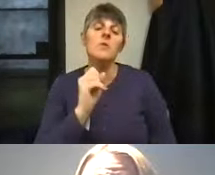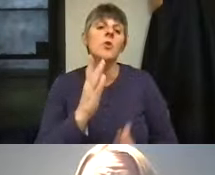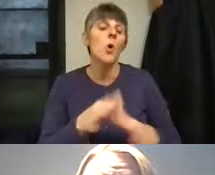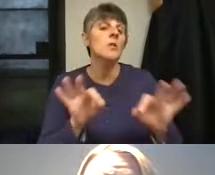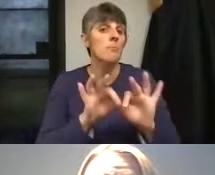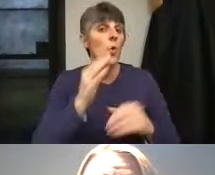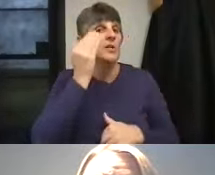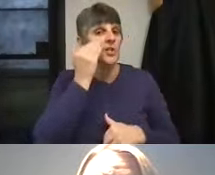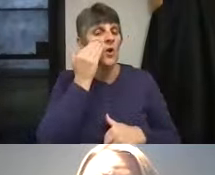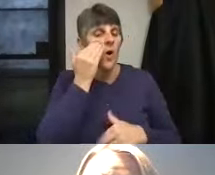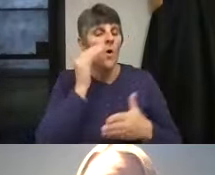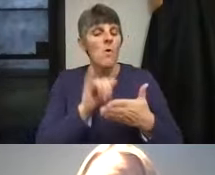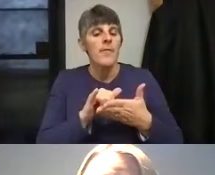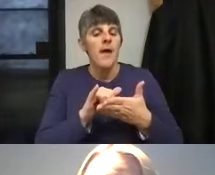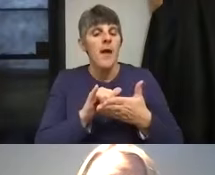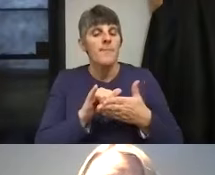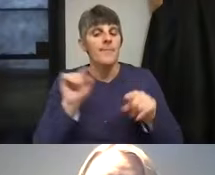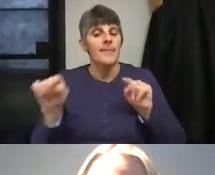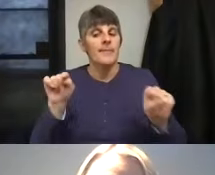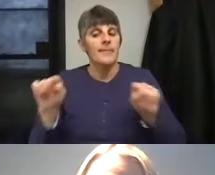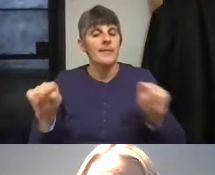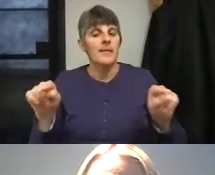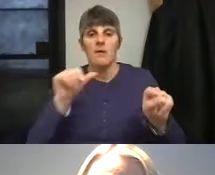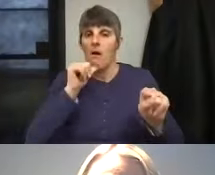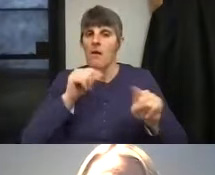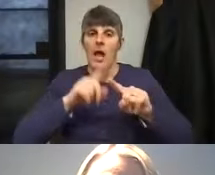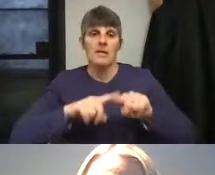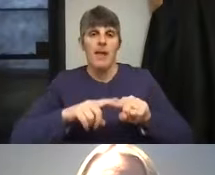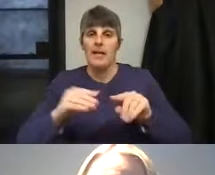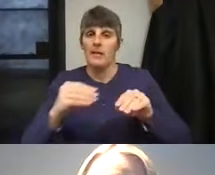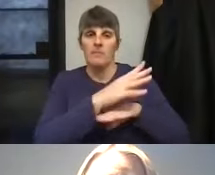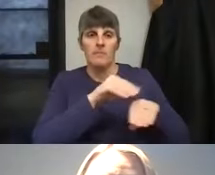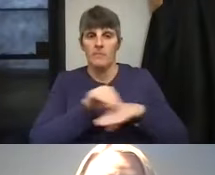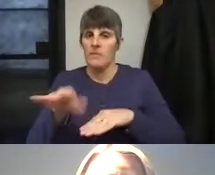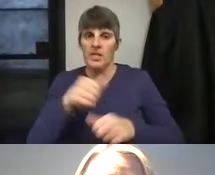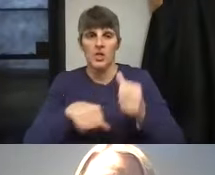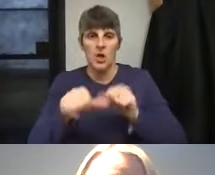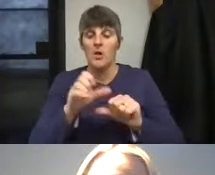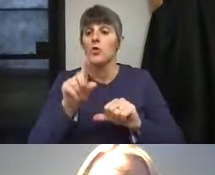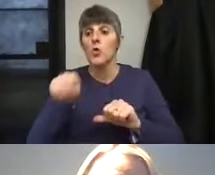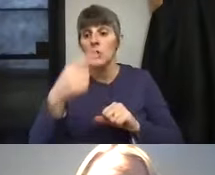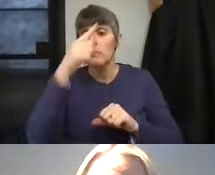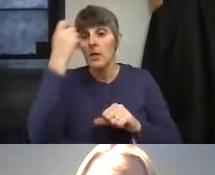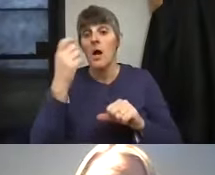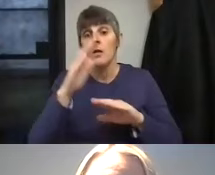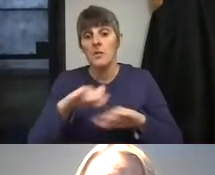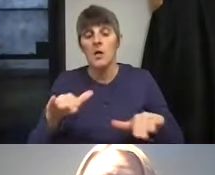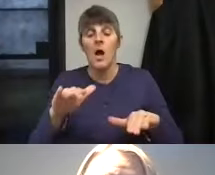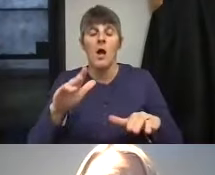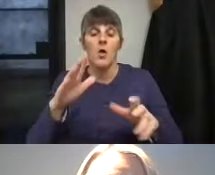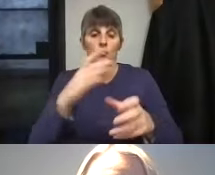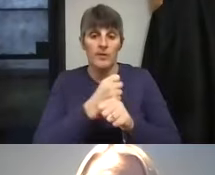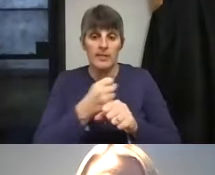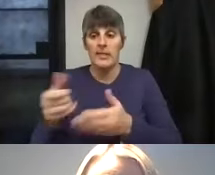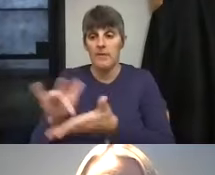to know that these two things are not dependent on one another. So just because a child receives a